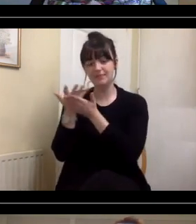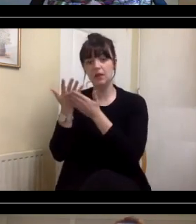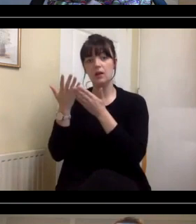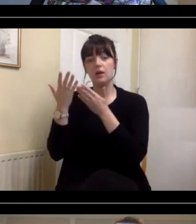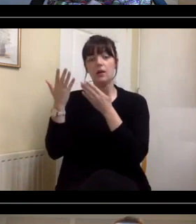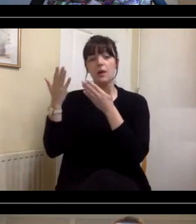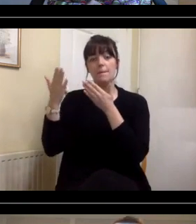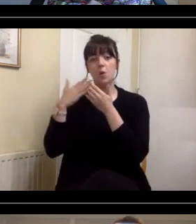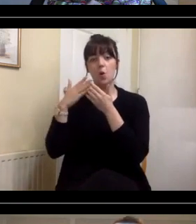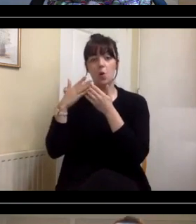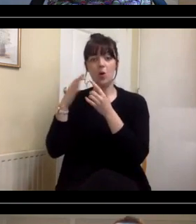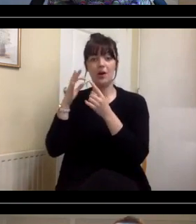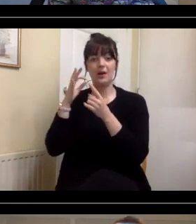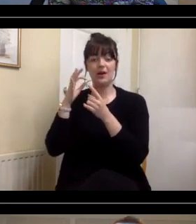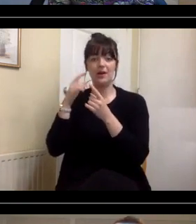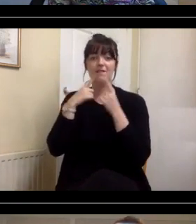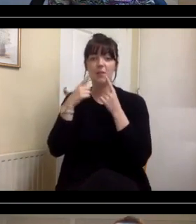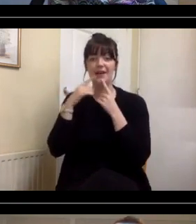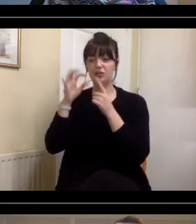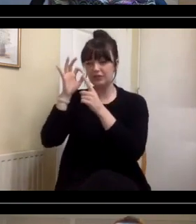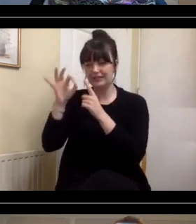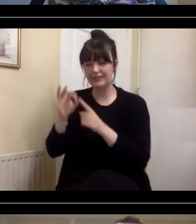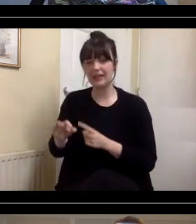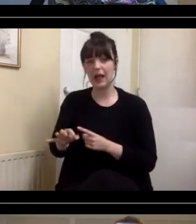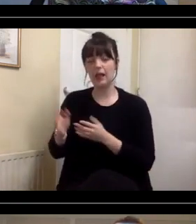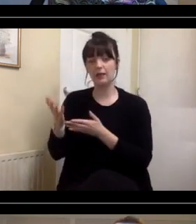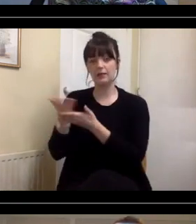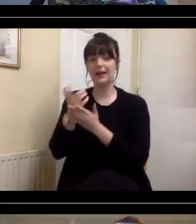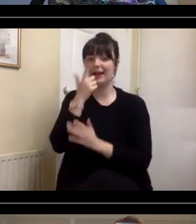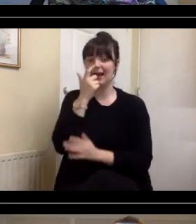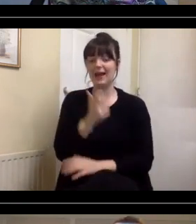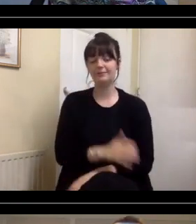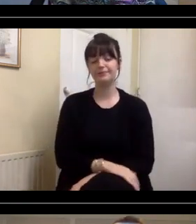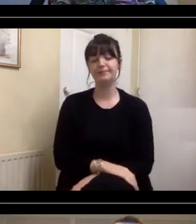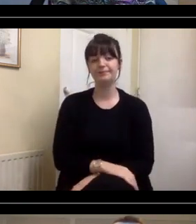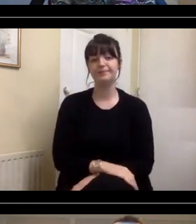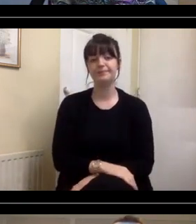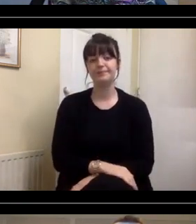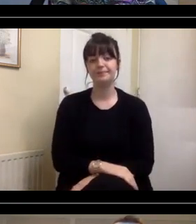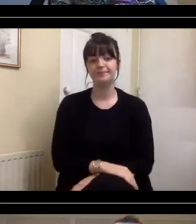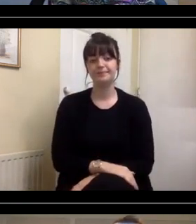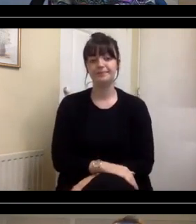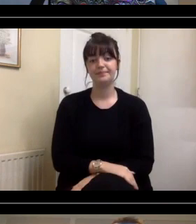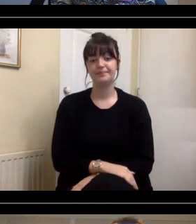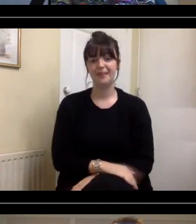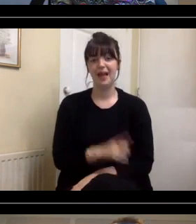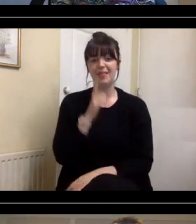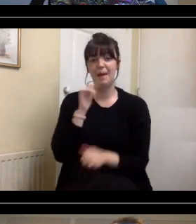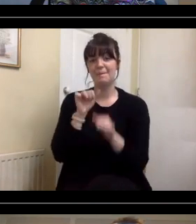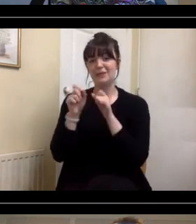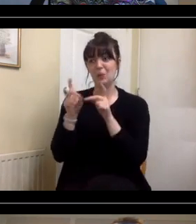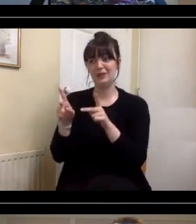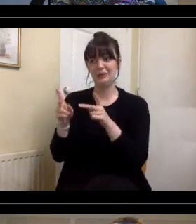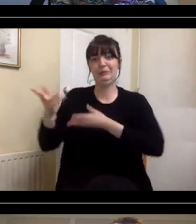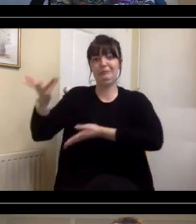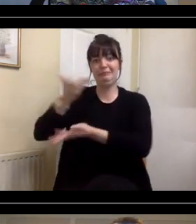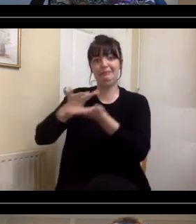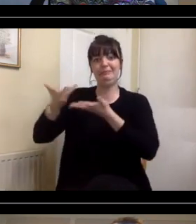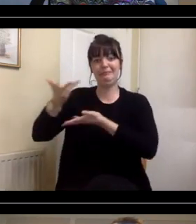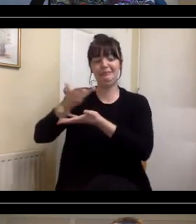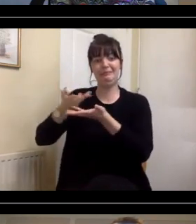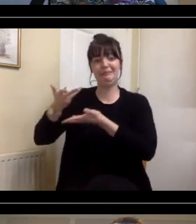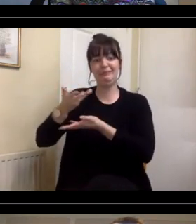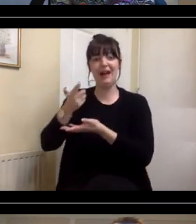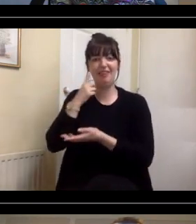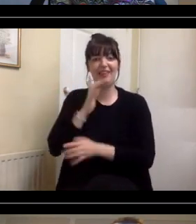arrange a call back to discuss it in more detail. I think that's probably the best way to